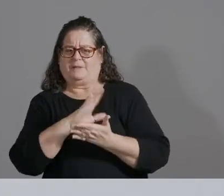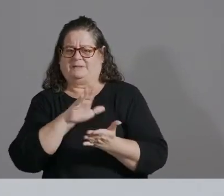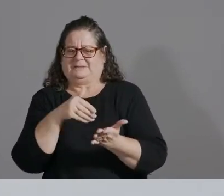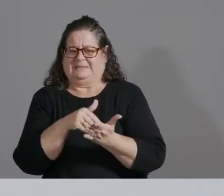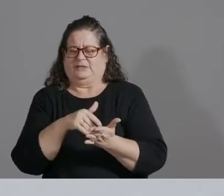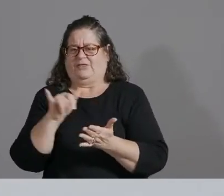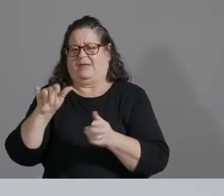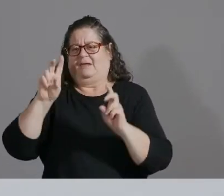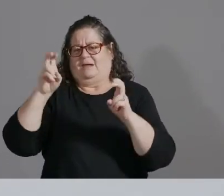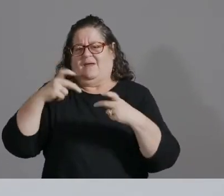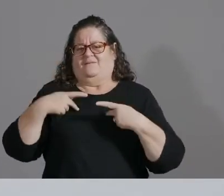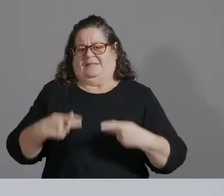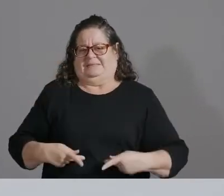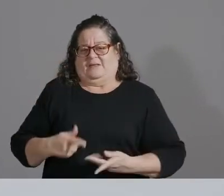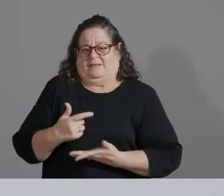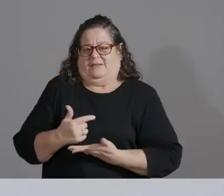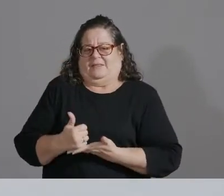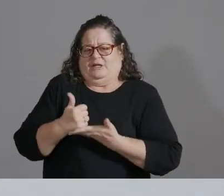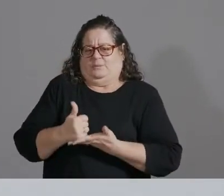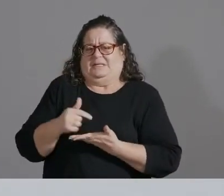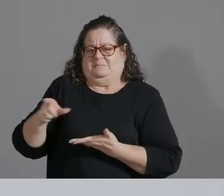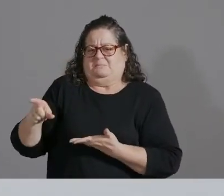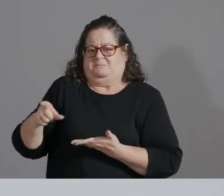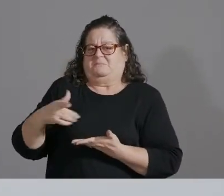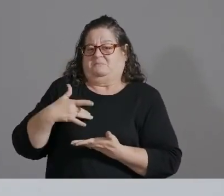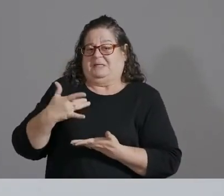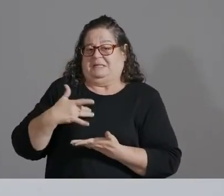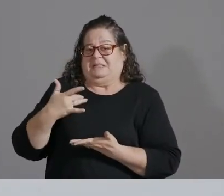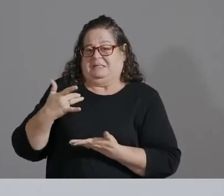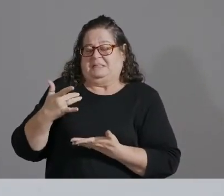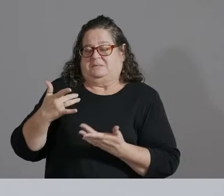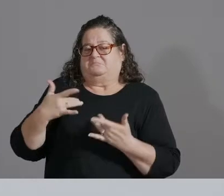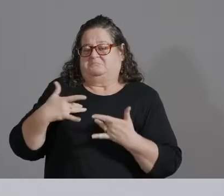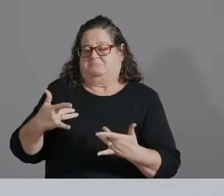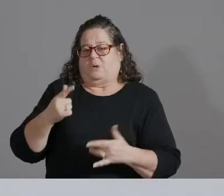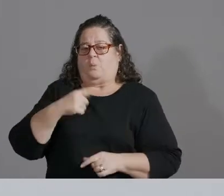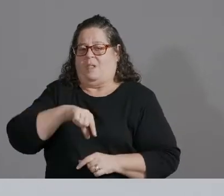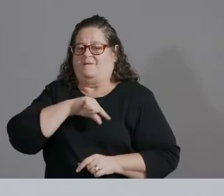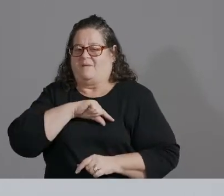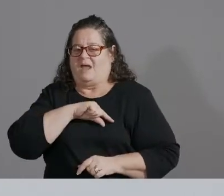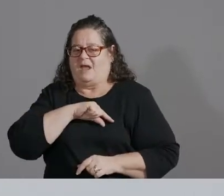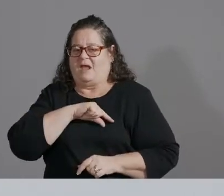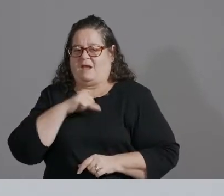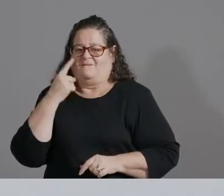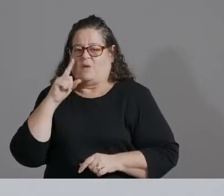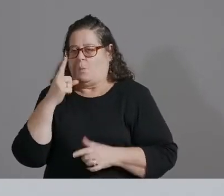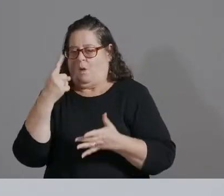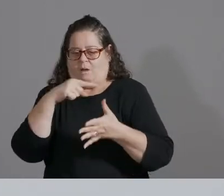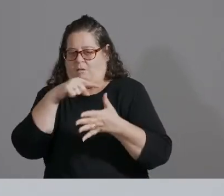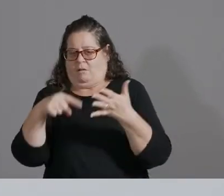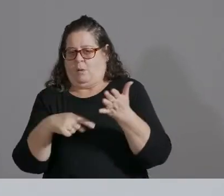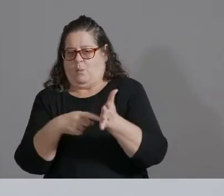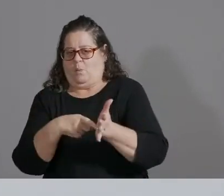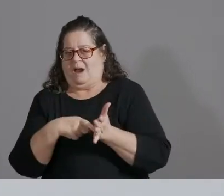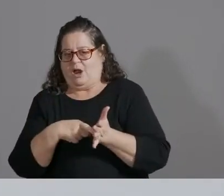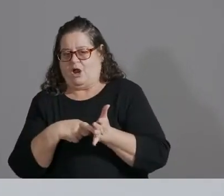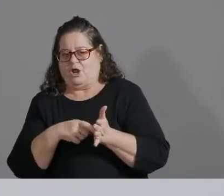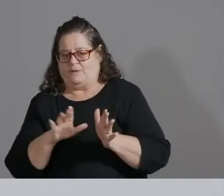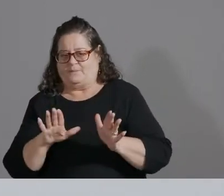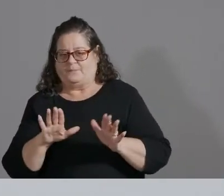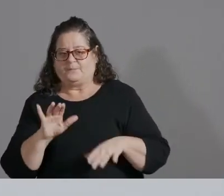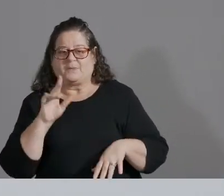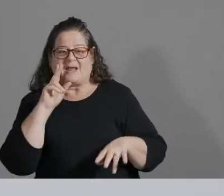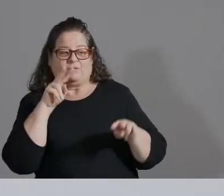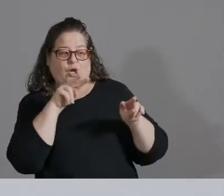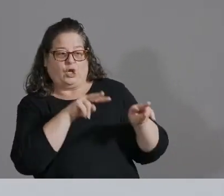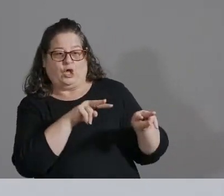those individuals would likely qualify under one of the other priorities. If you are looking at a rehab